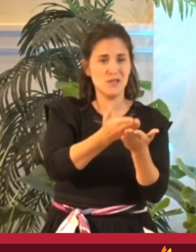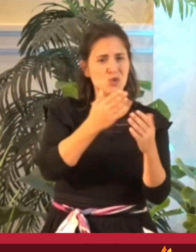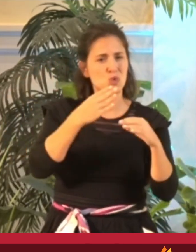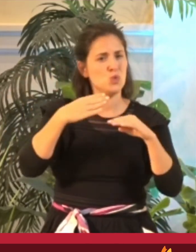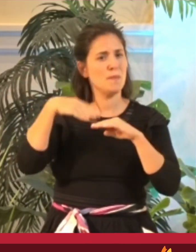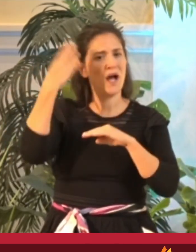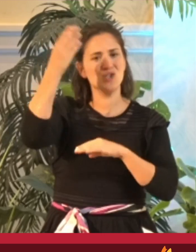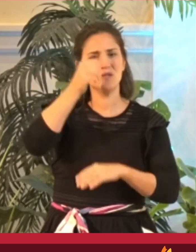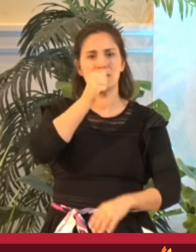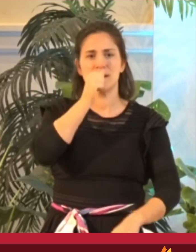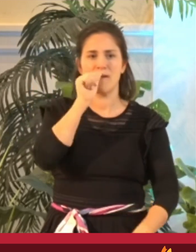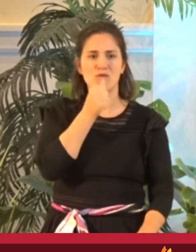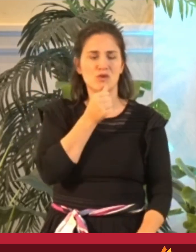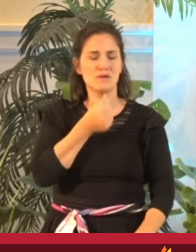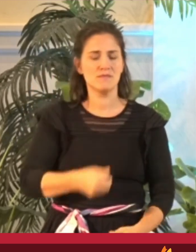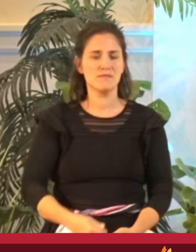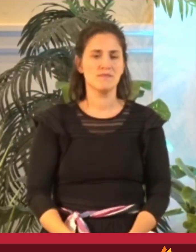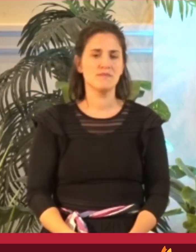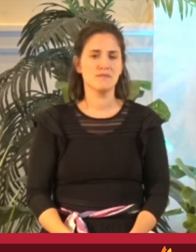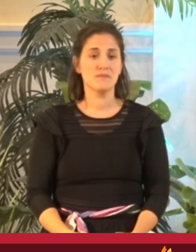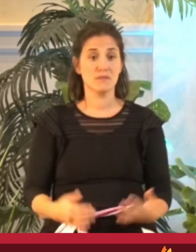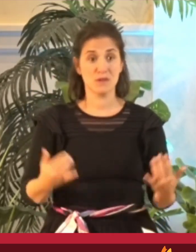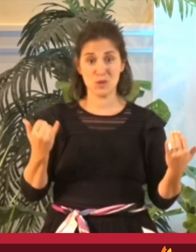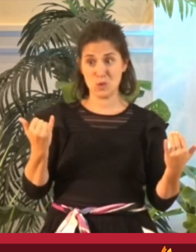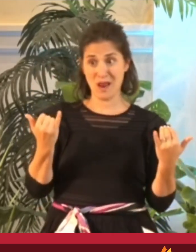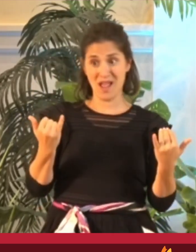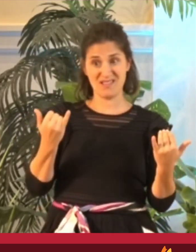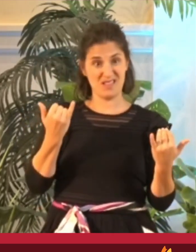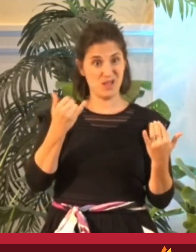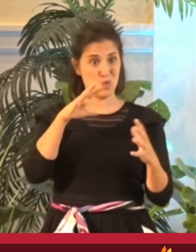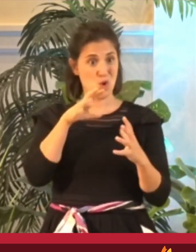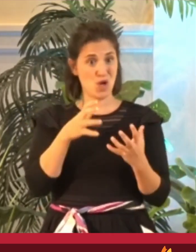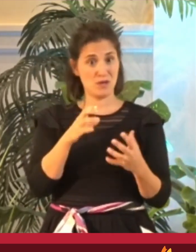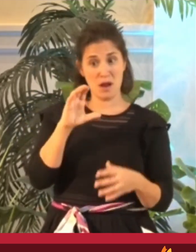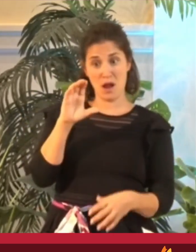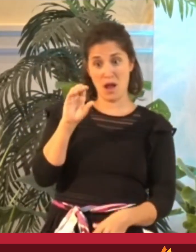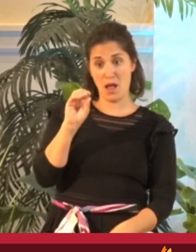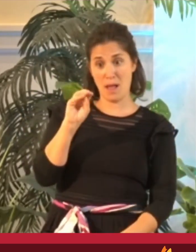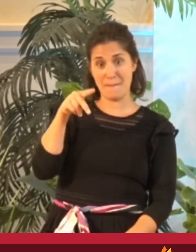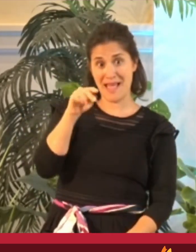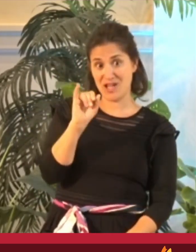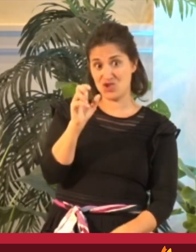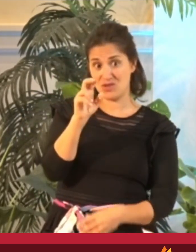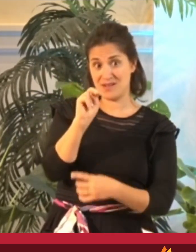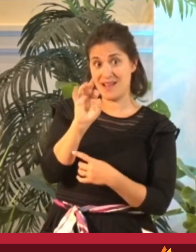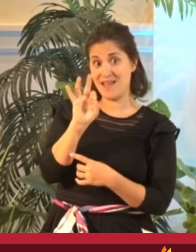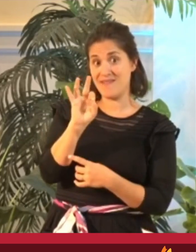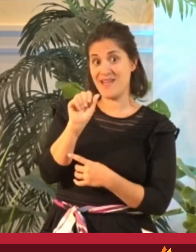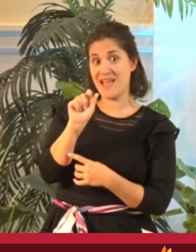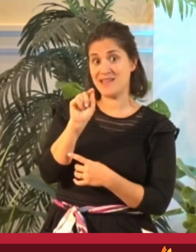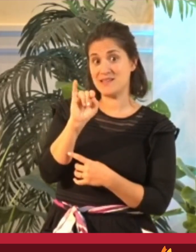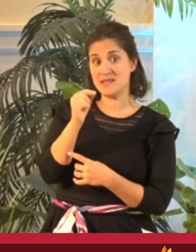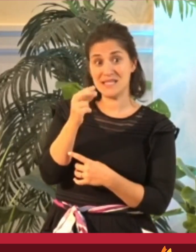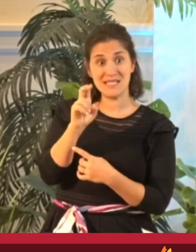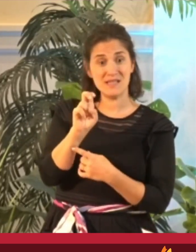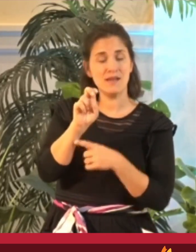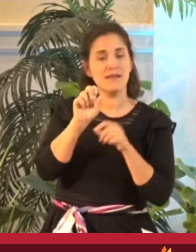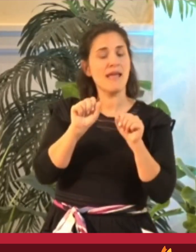In today's world, compassion fatigue can come from overexposure of trauma.